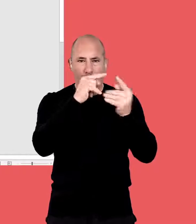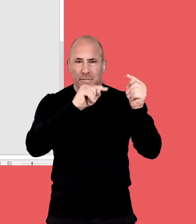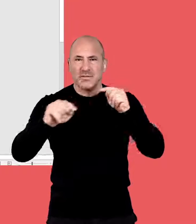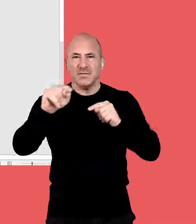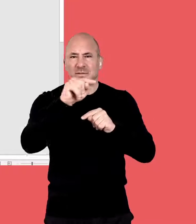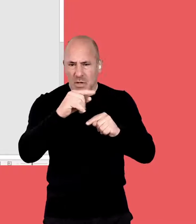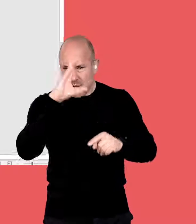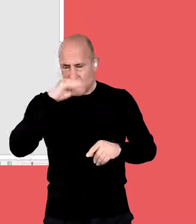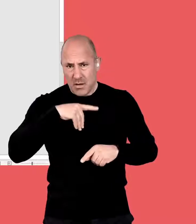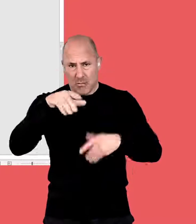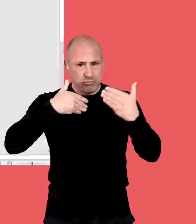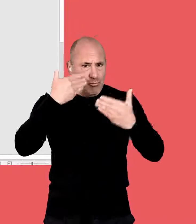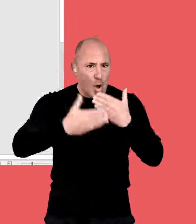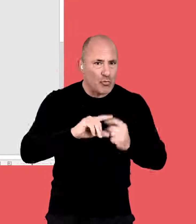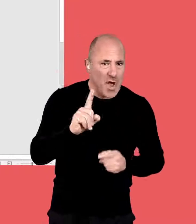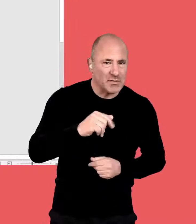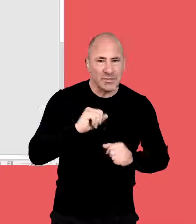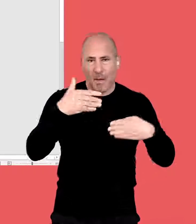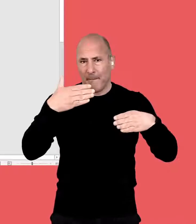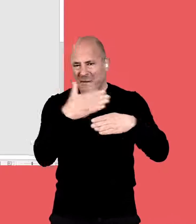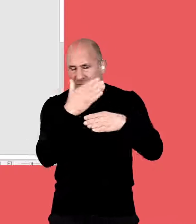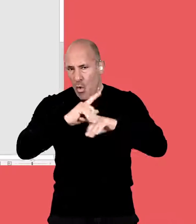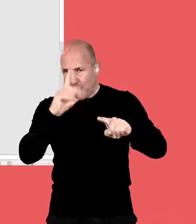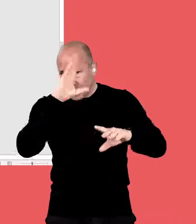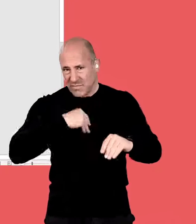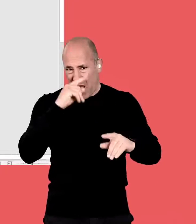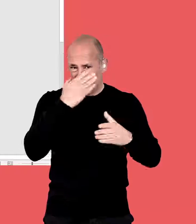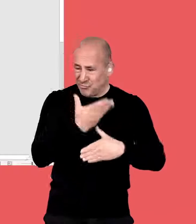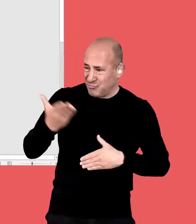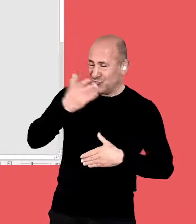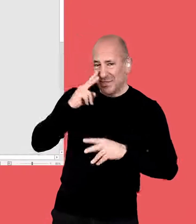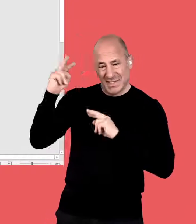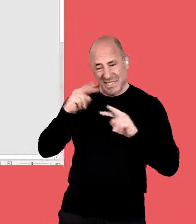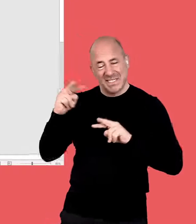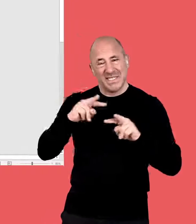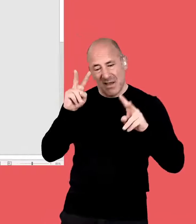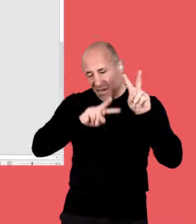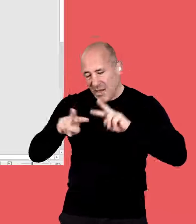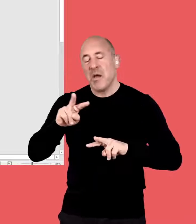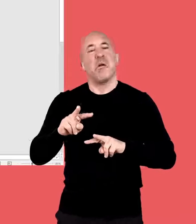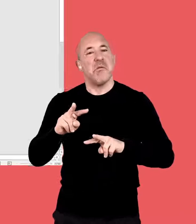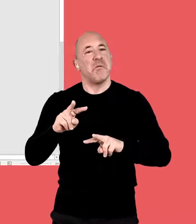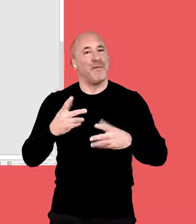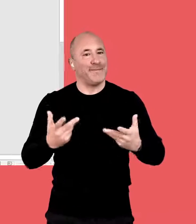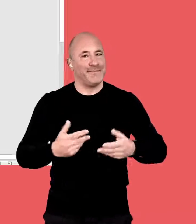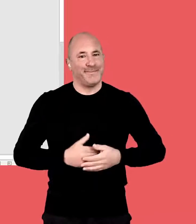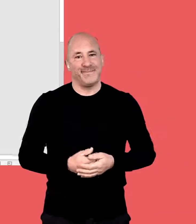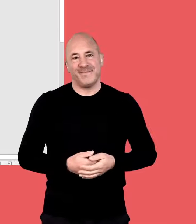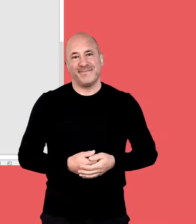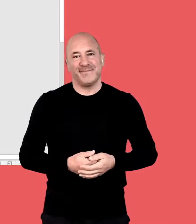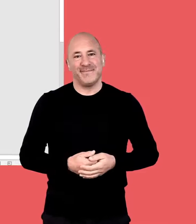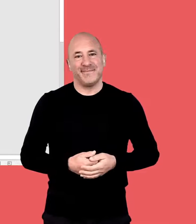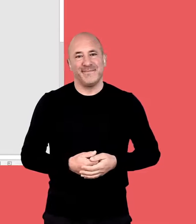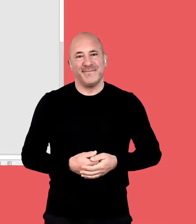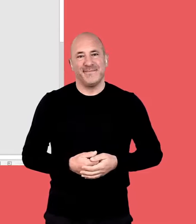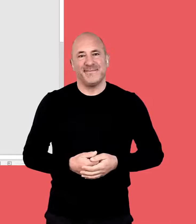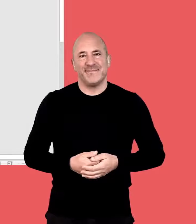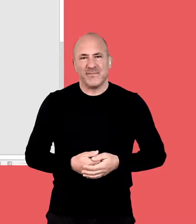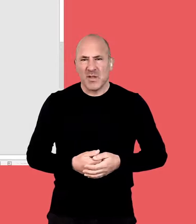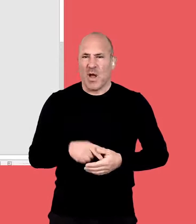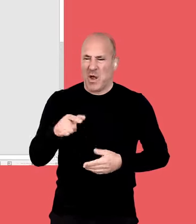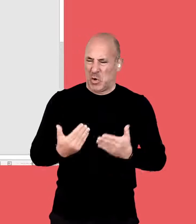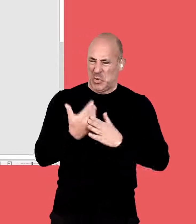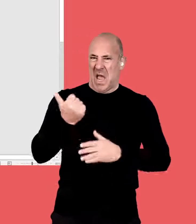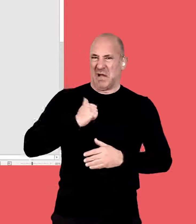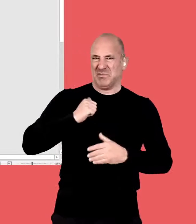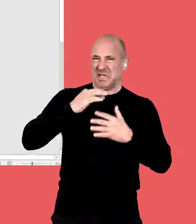to report on progress and performance to stakeholders and other partners. Further details on